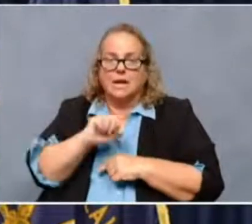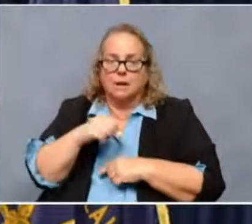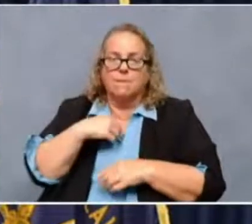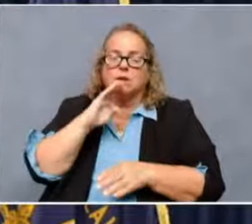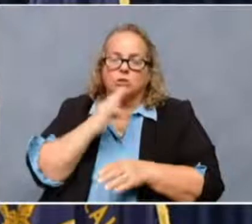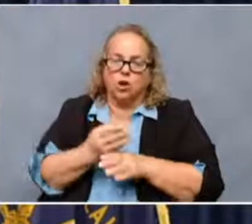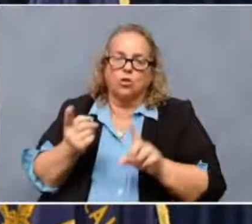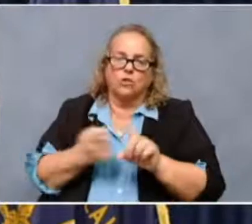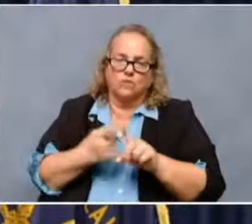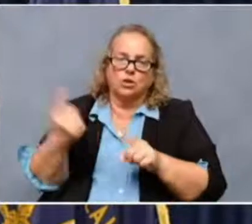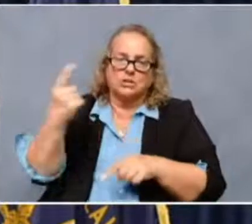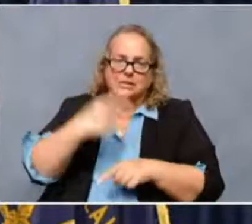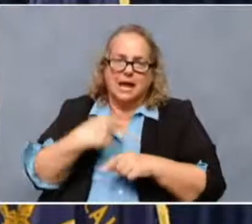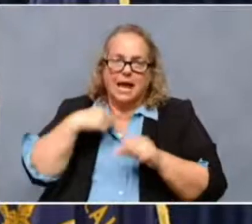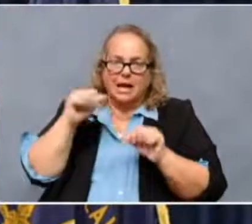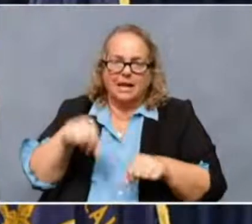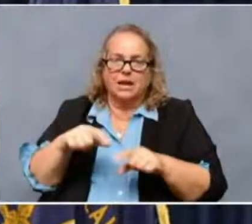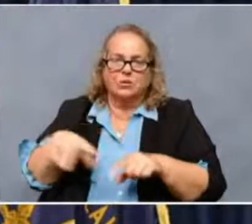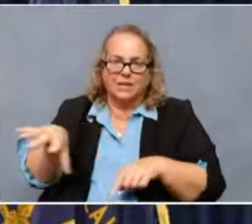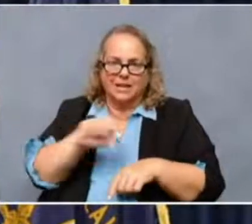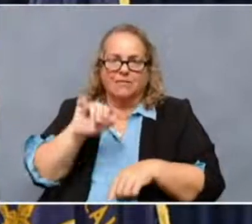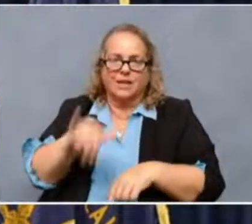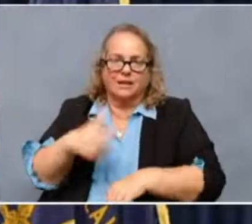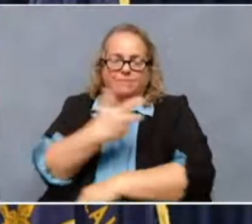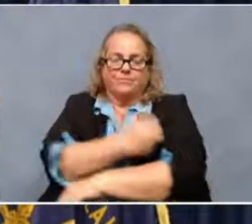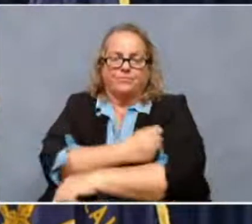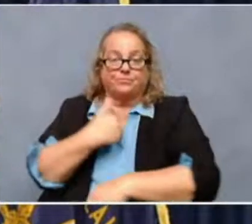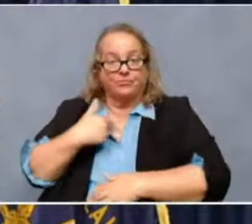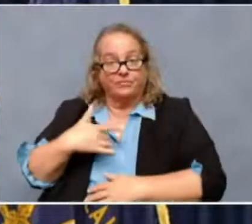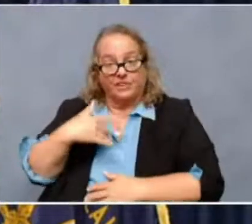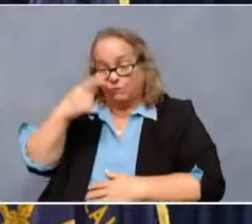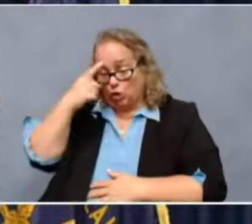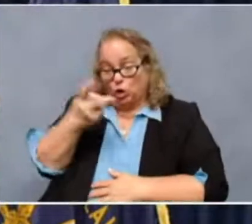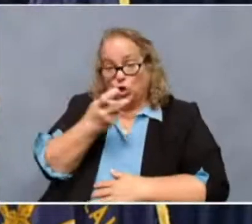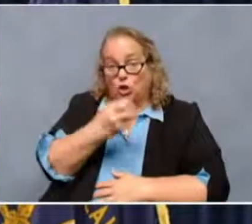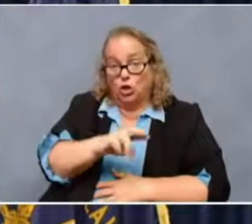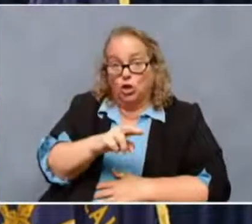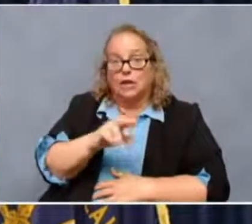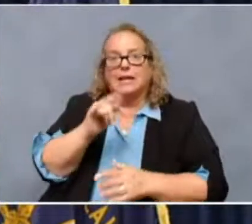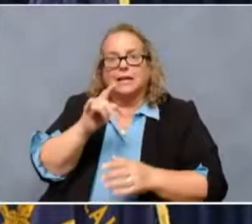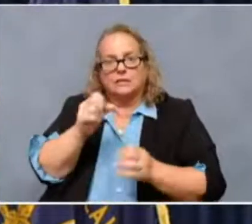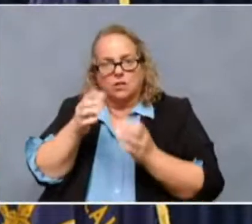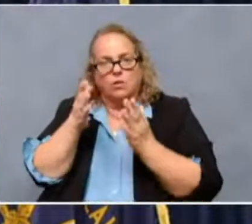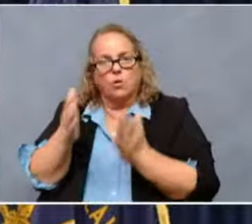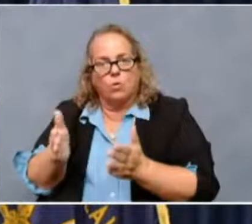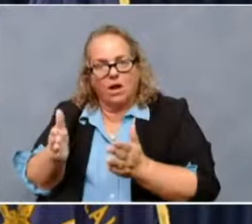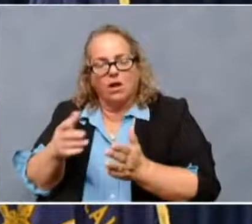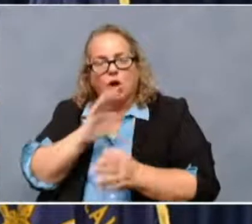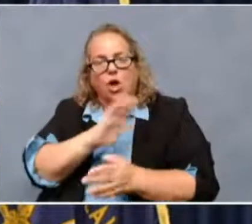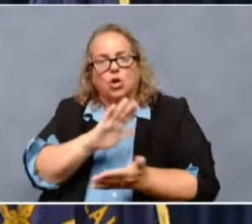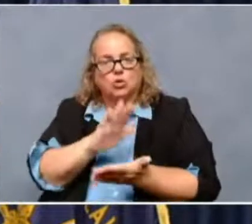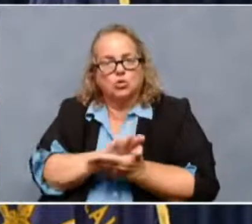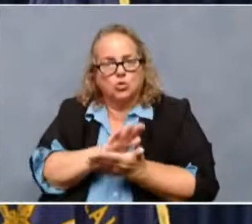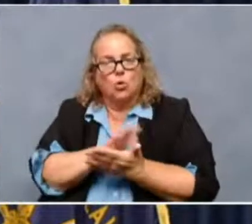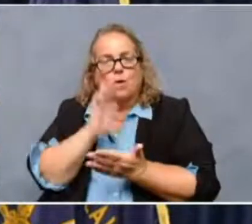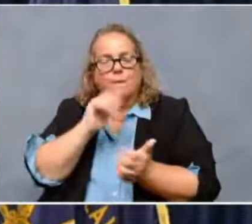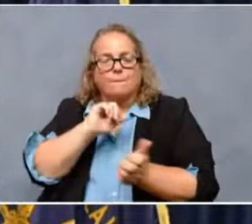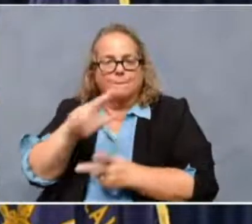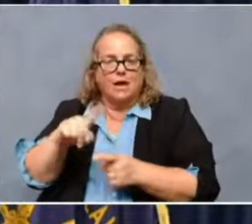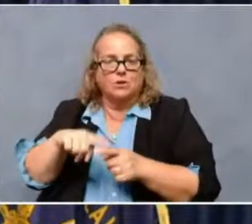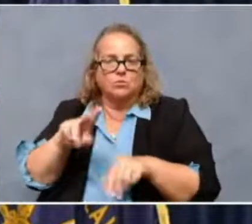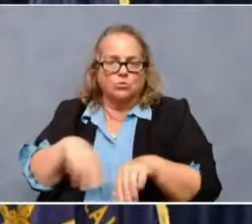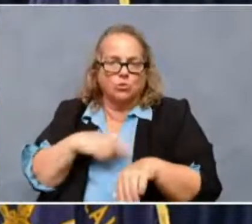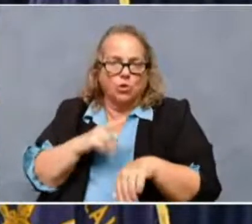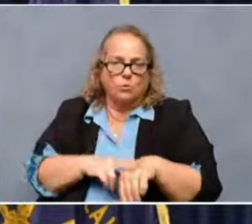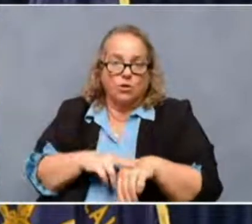this vaccine. I believe for her, it is the way that her school gets back to normal. For her,